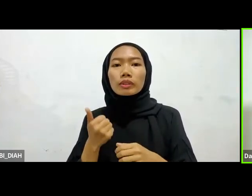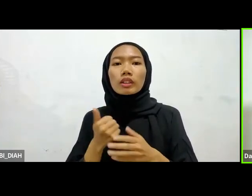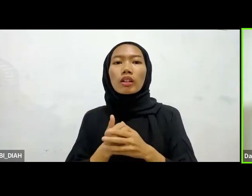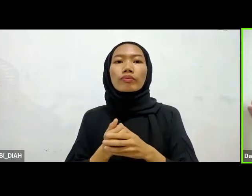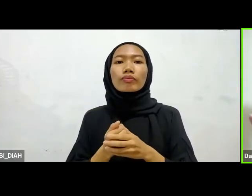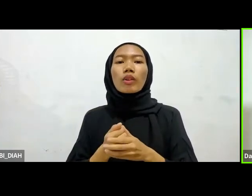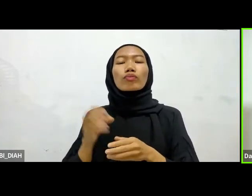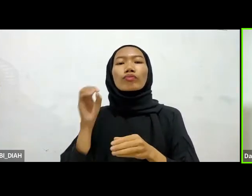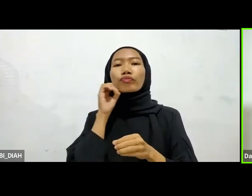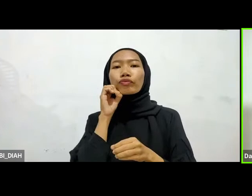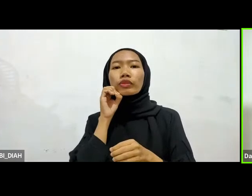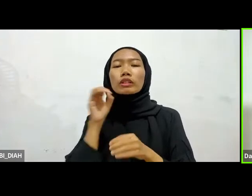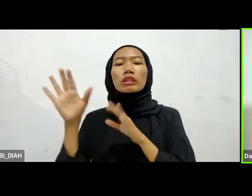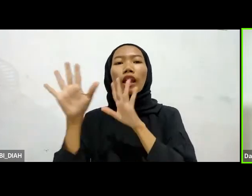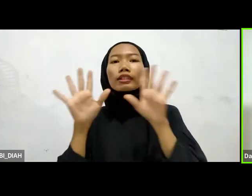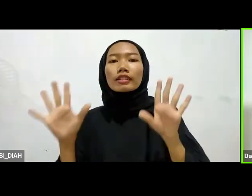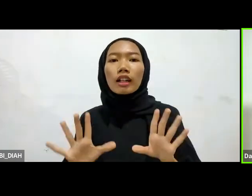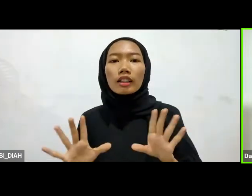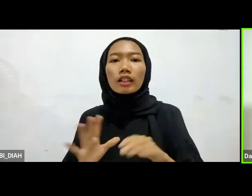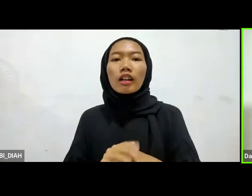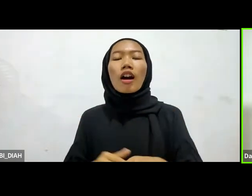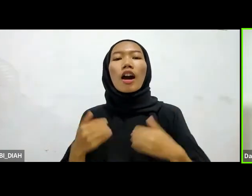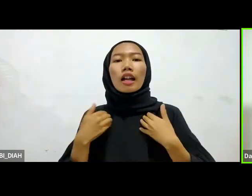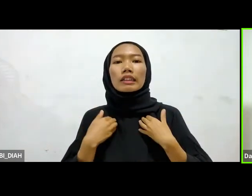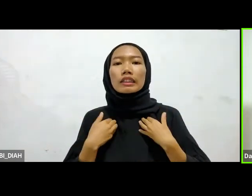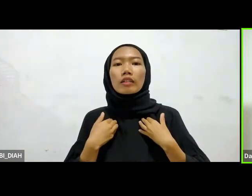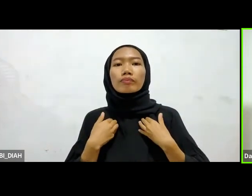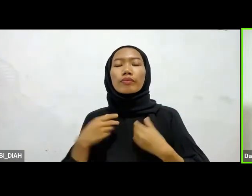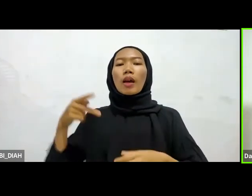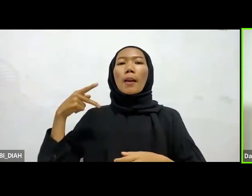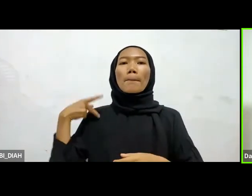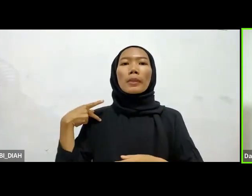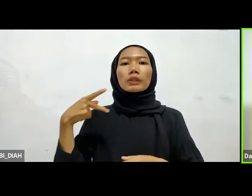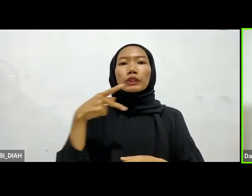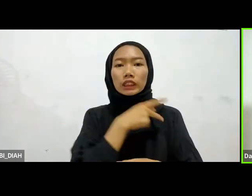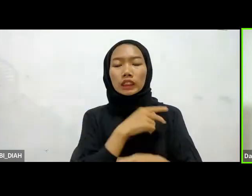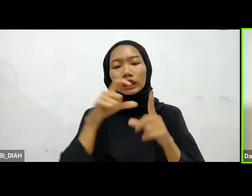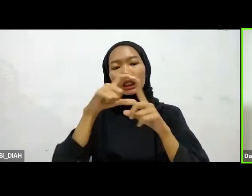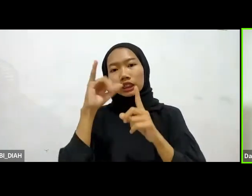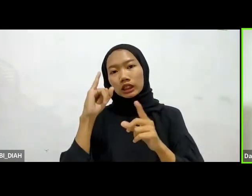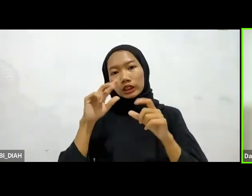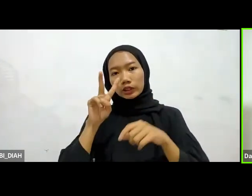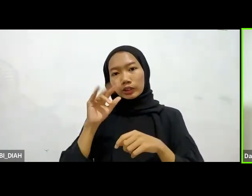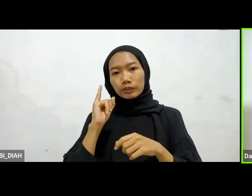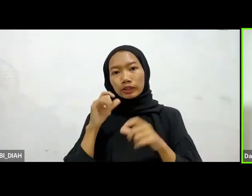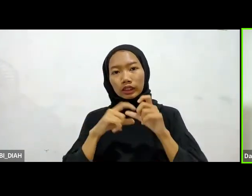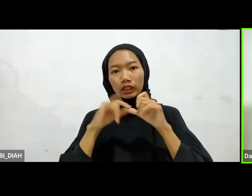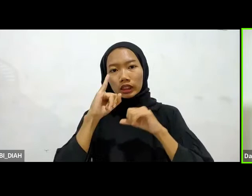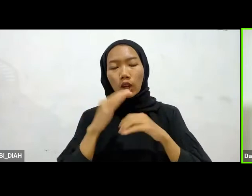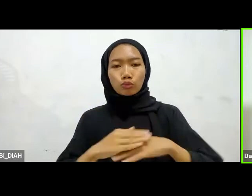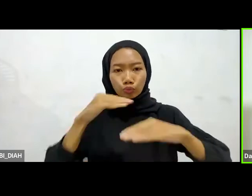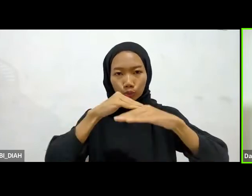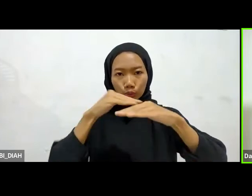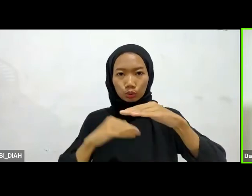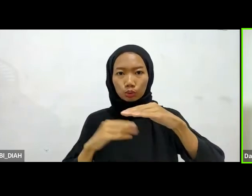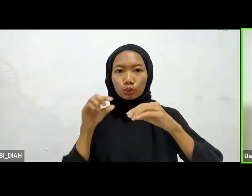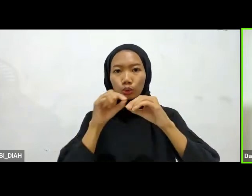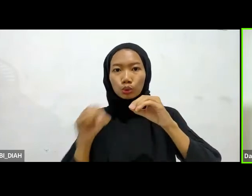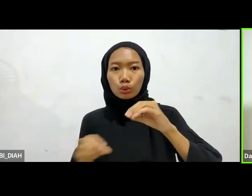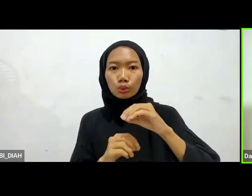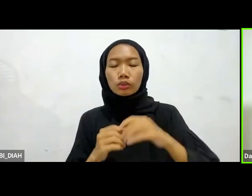be brought together and coordinated. So structures. The second thing is people,